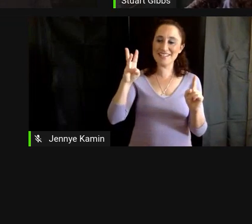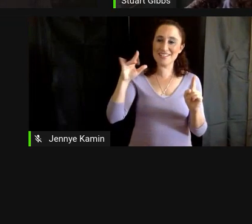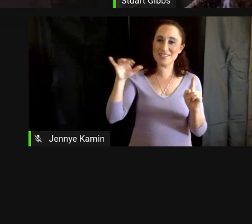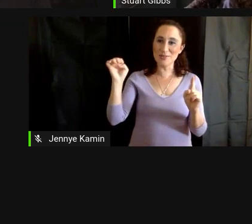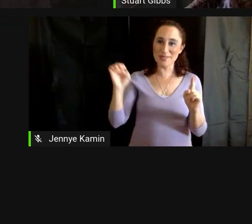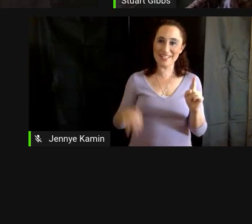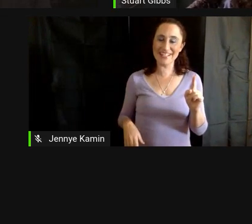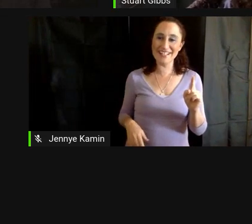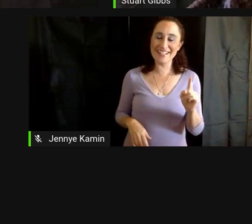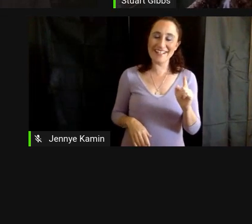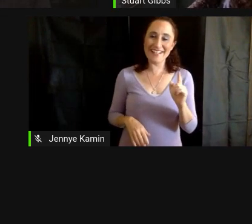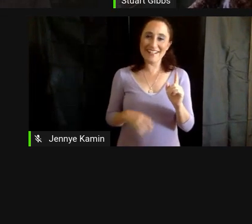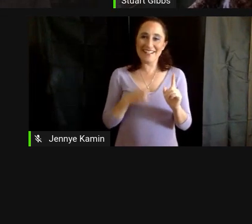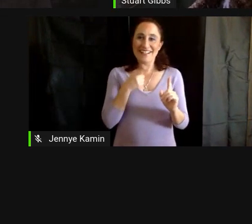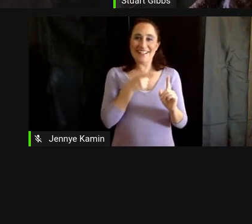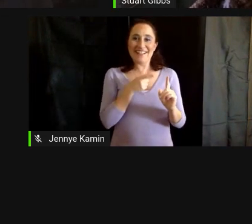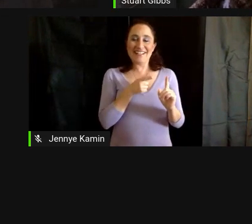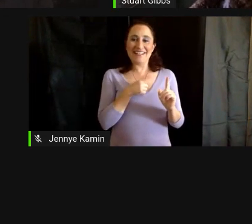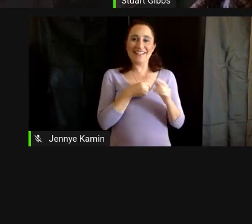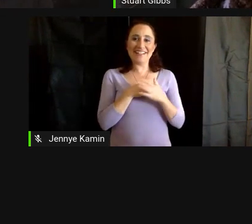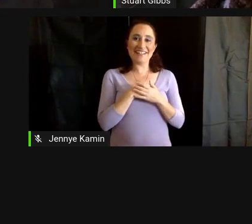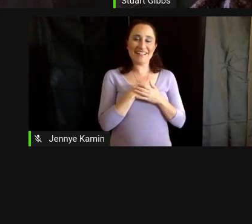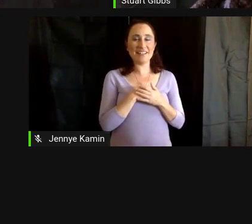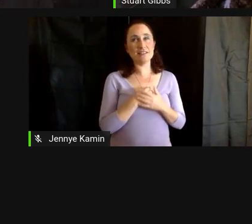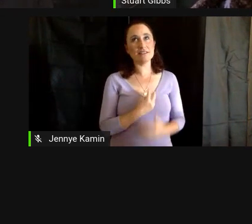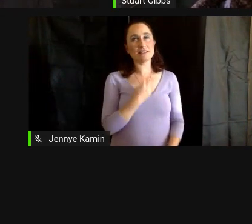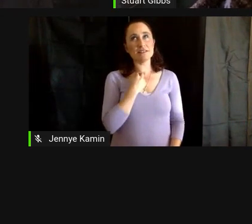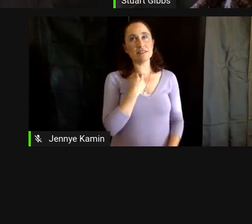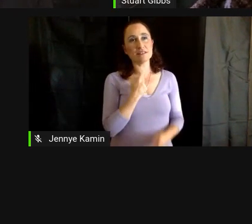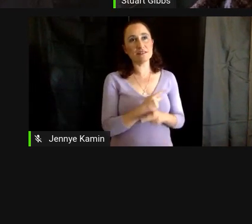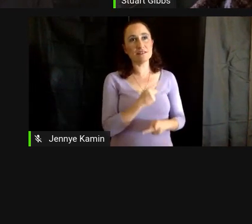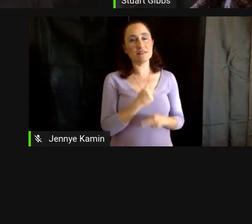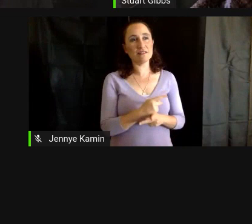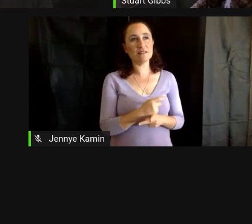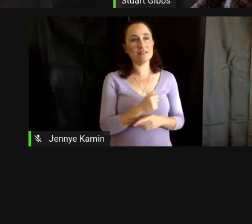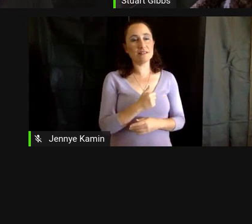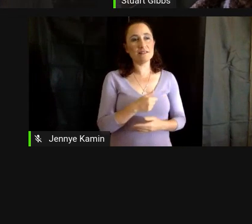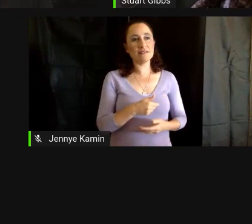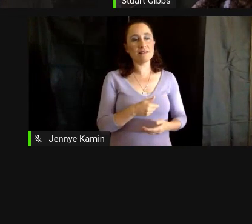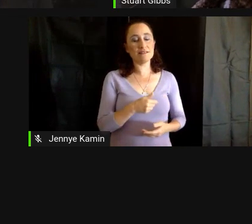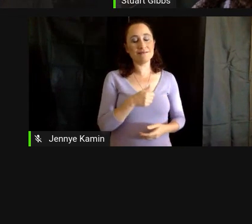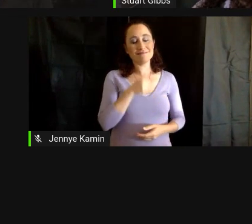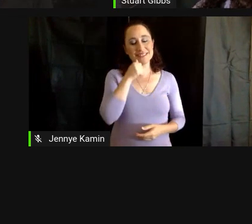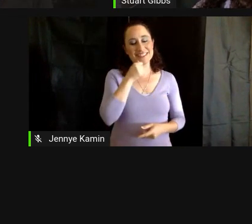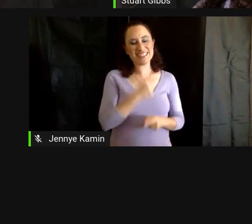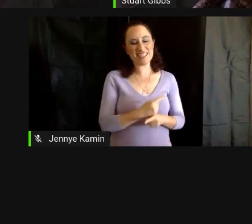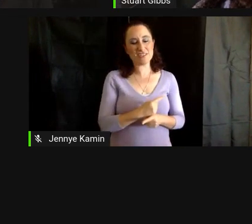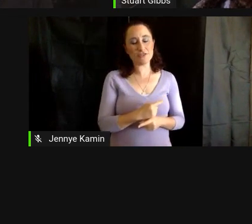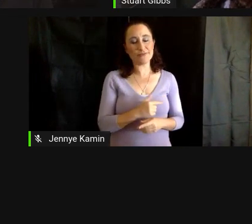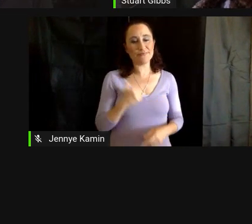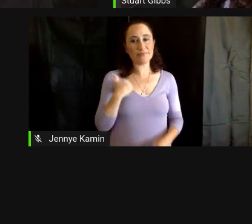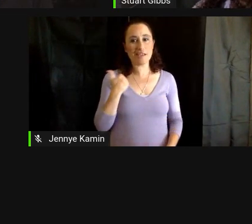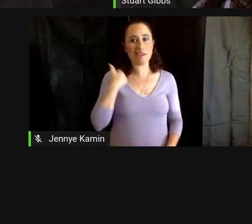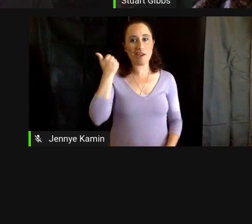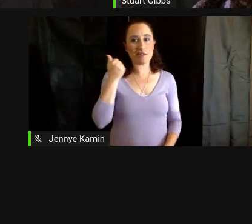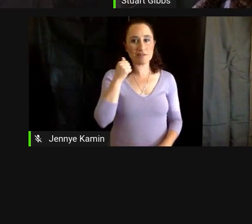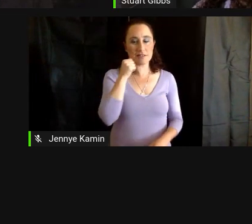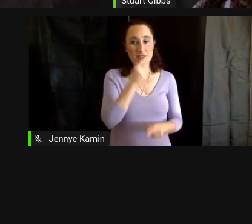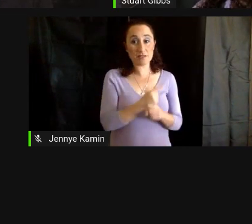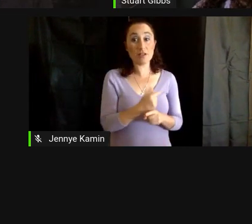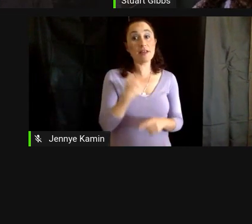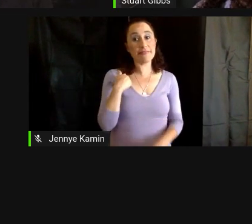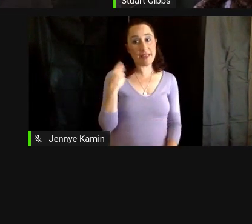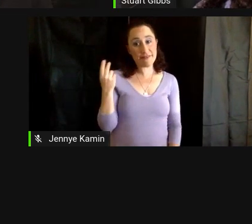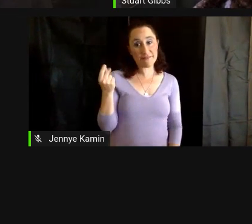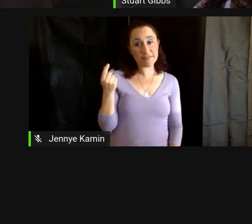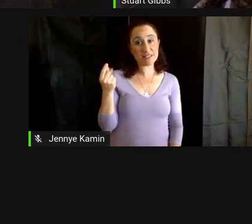is let's see. He stuck babysitting for his little sister, and let's see. They have a